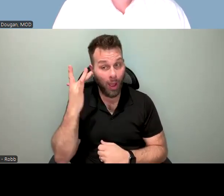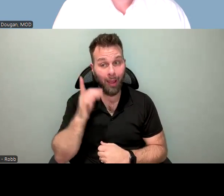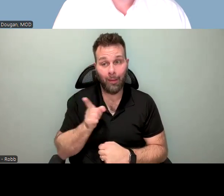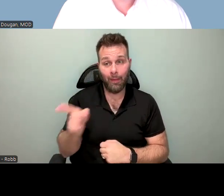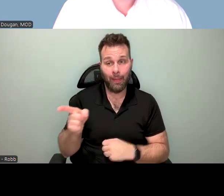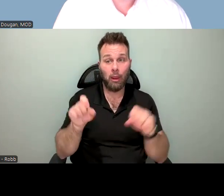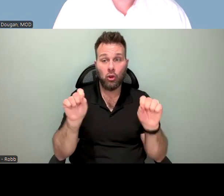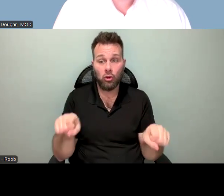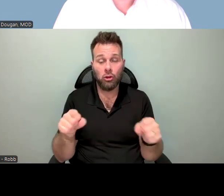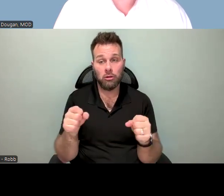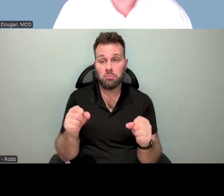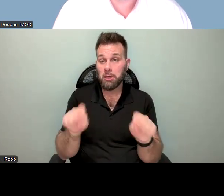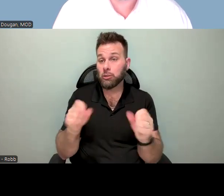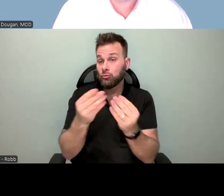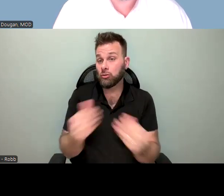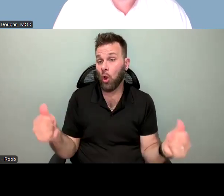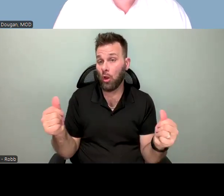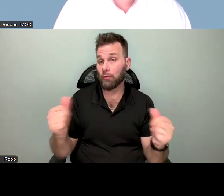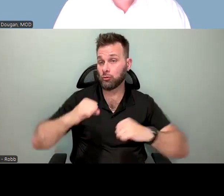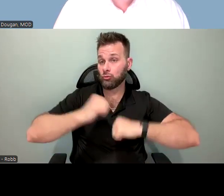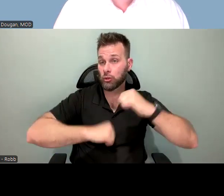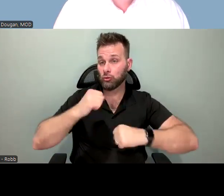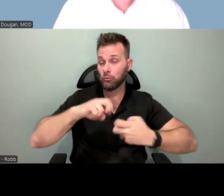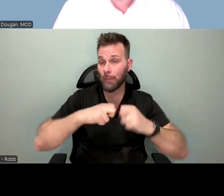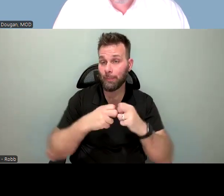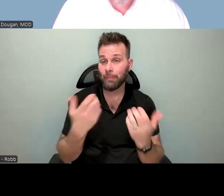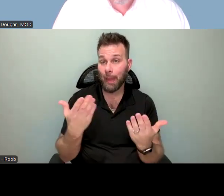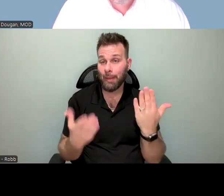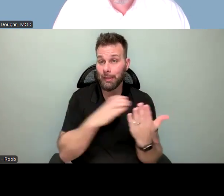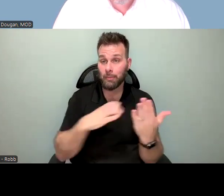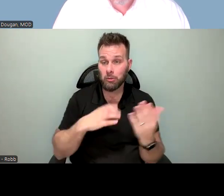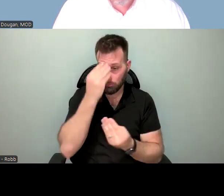solve any sort of structural issue that the commission might become aware of.